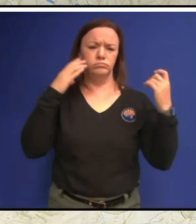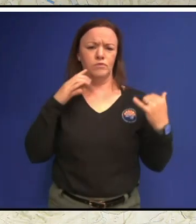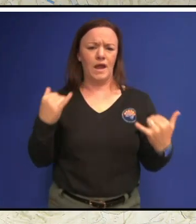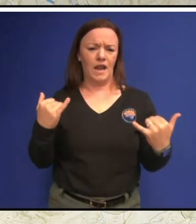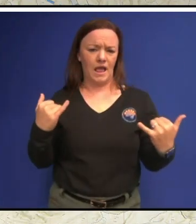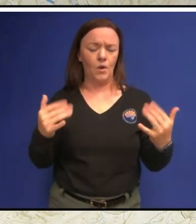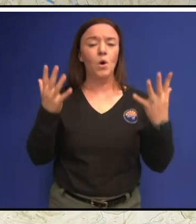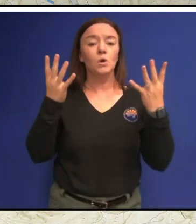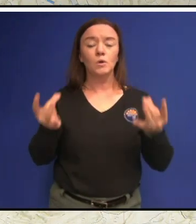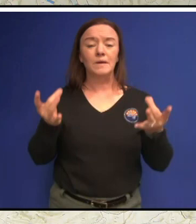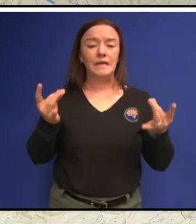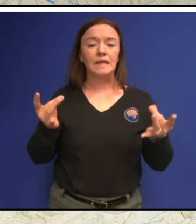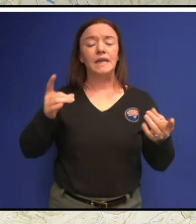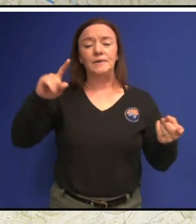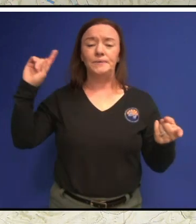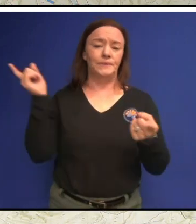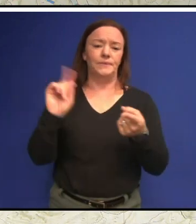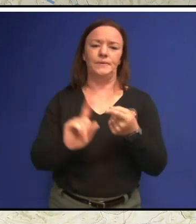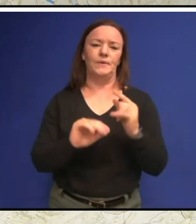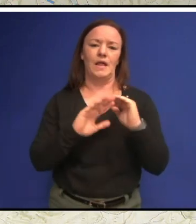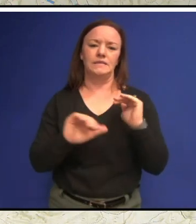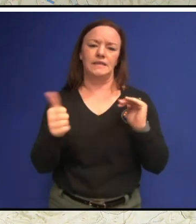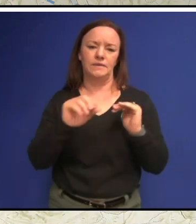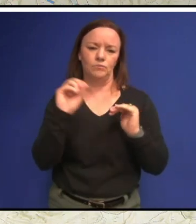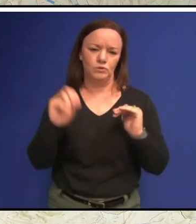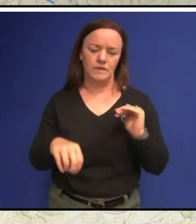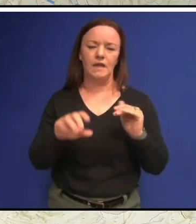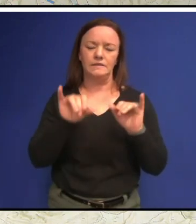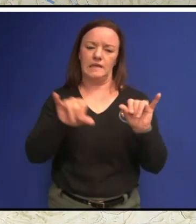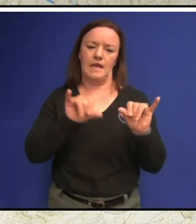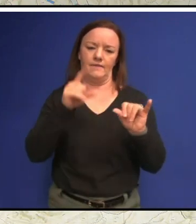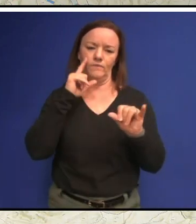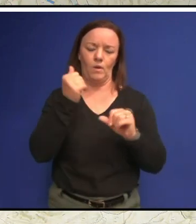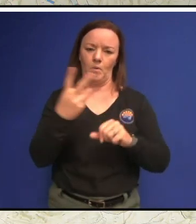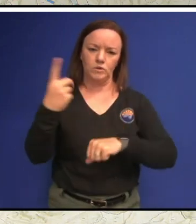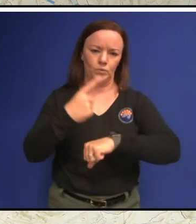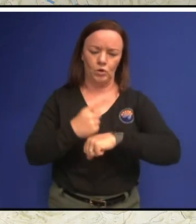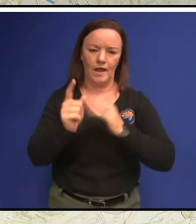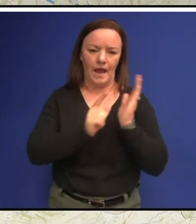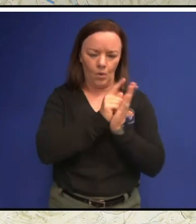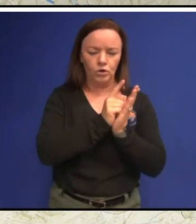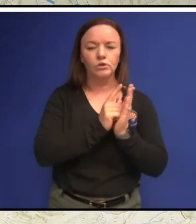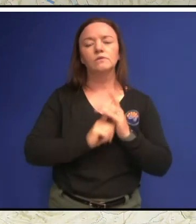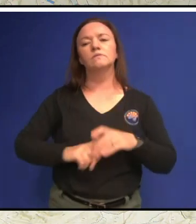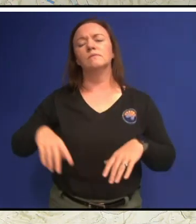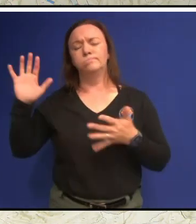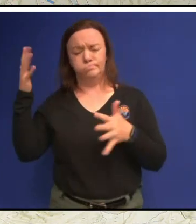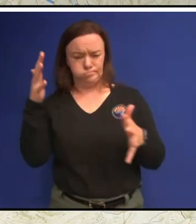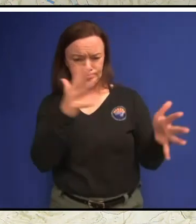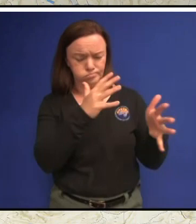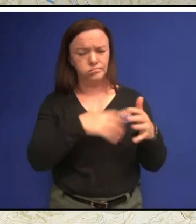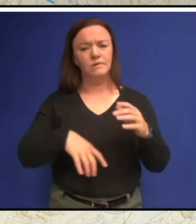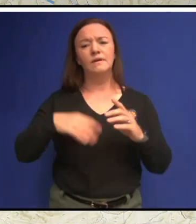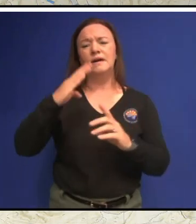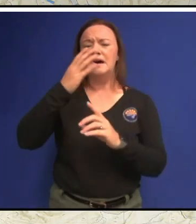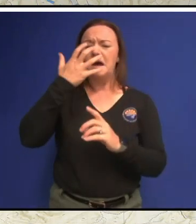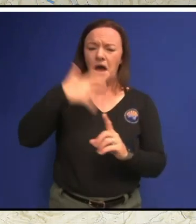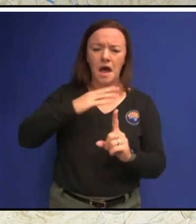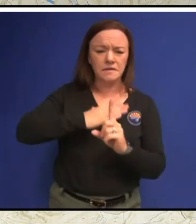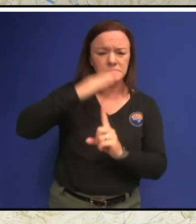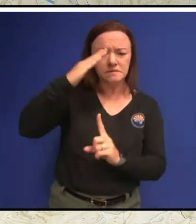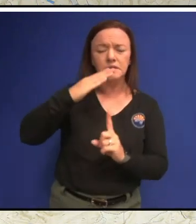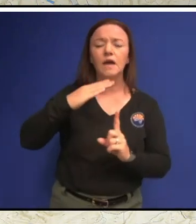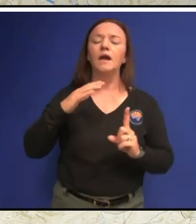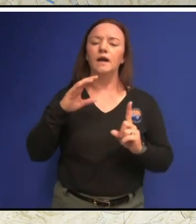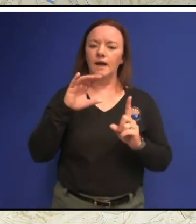down and staying in the single digits for multiple hours, strong winds on it, and high temperatures is the perfect combination for